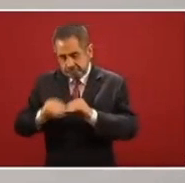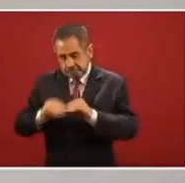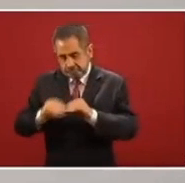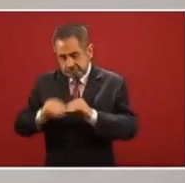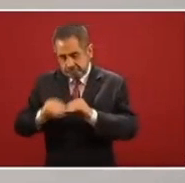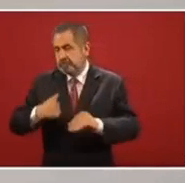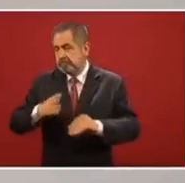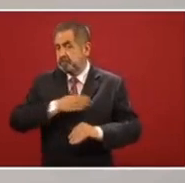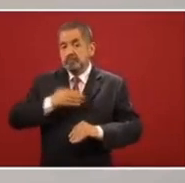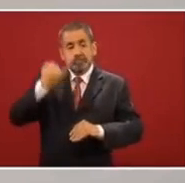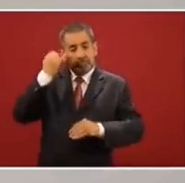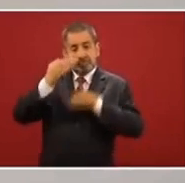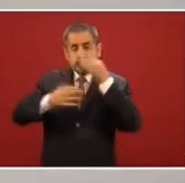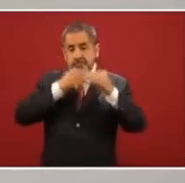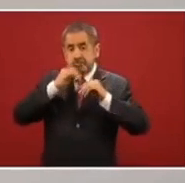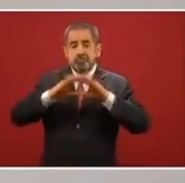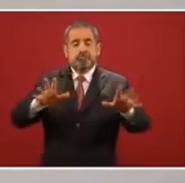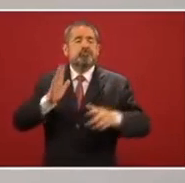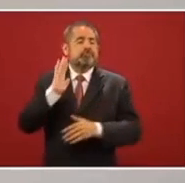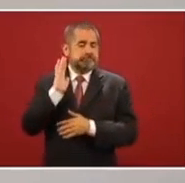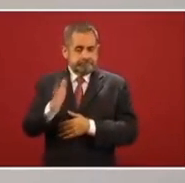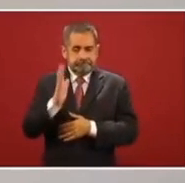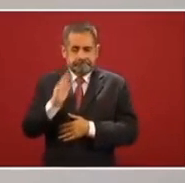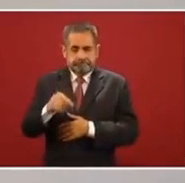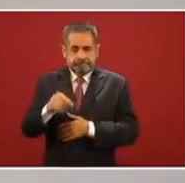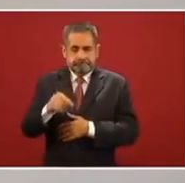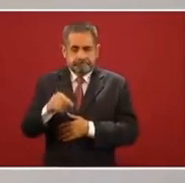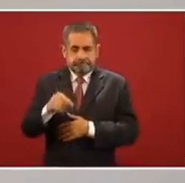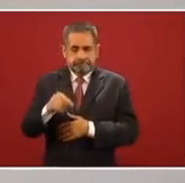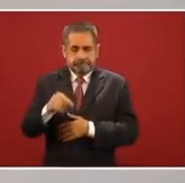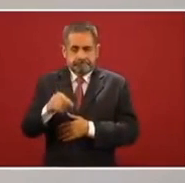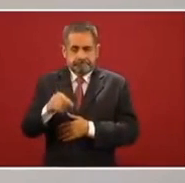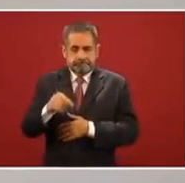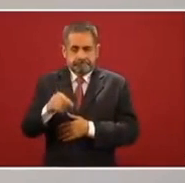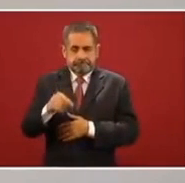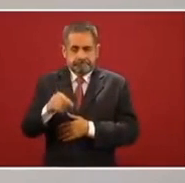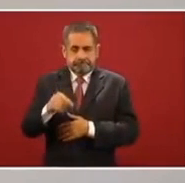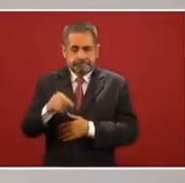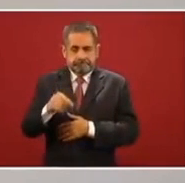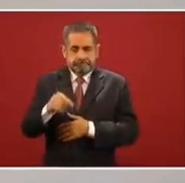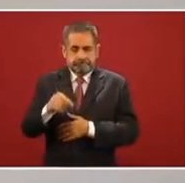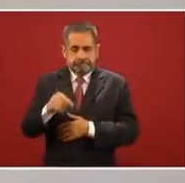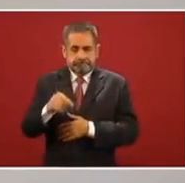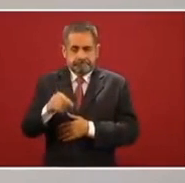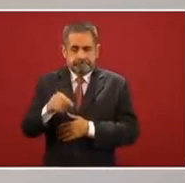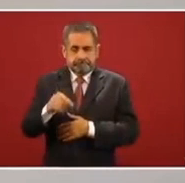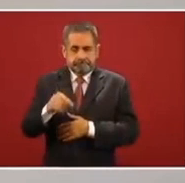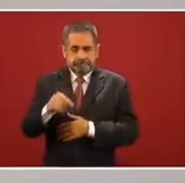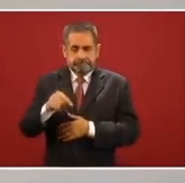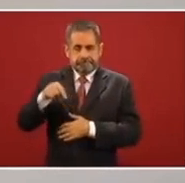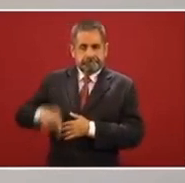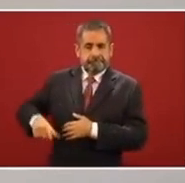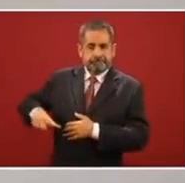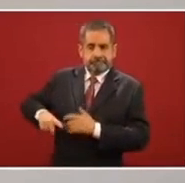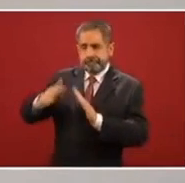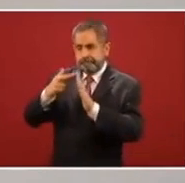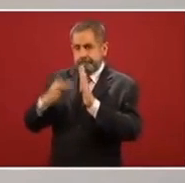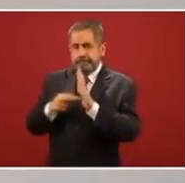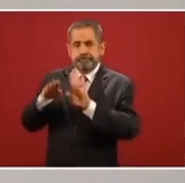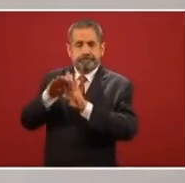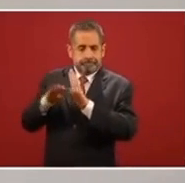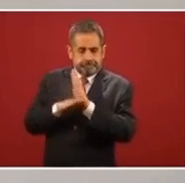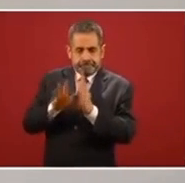of news con los mecanismos institucionales y las that with the institutional mechanisms disposiciones